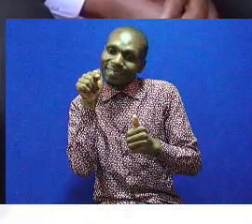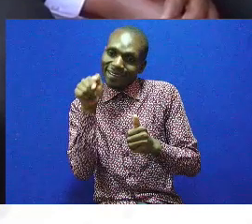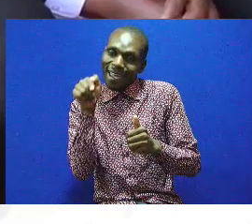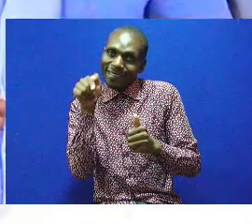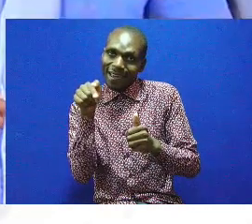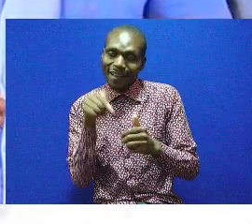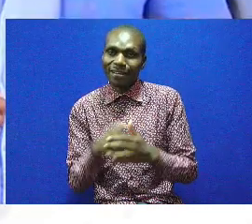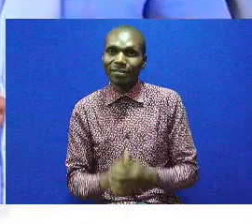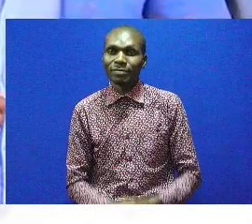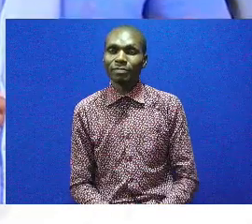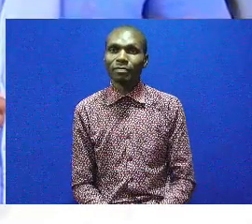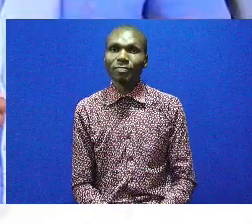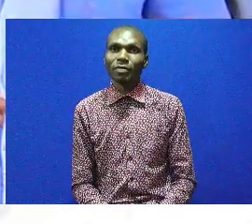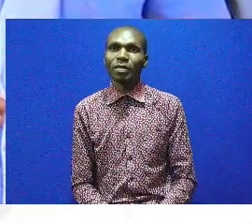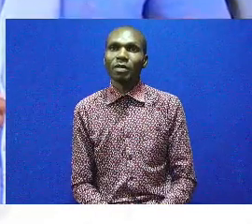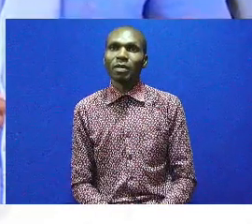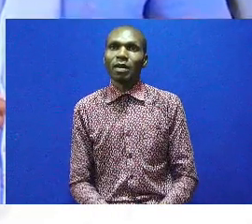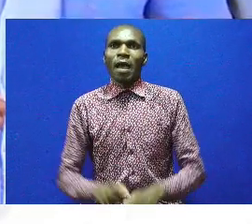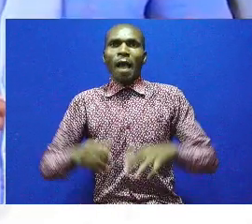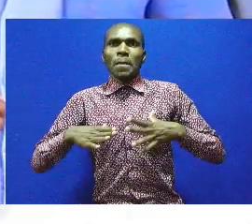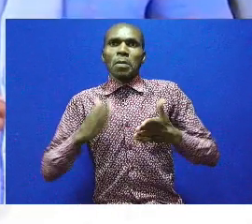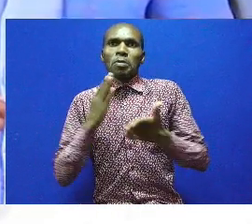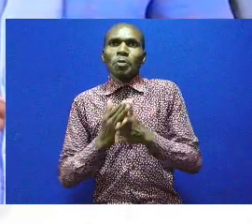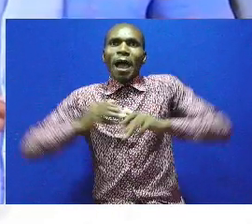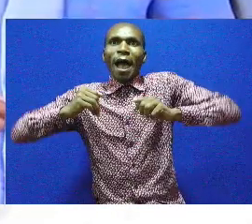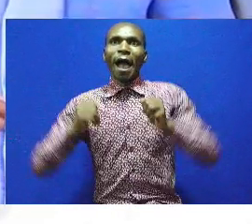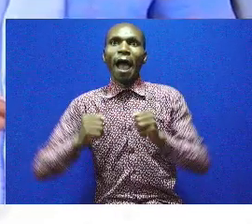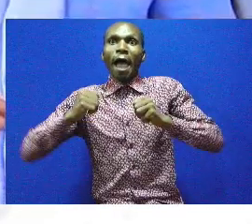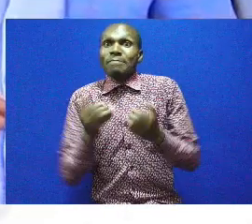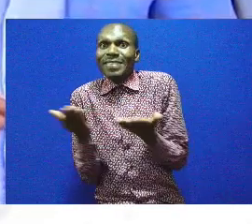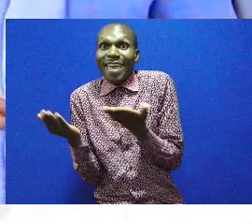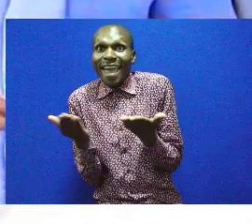yu. Abantu bo ngo malala mawo.